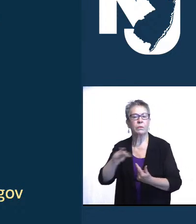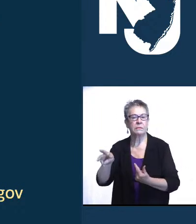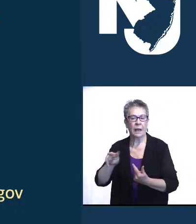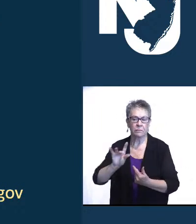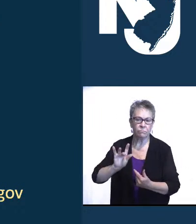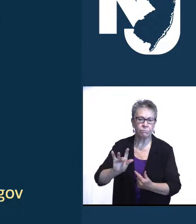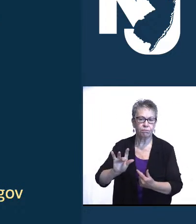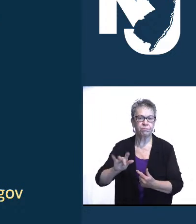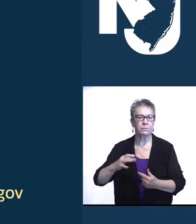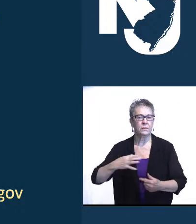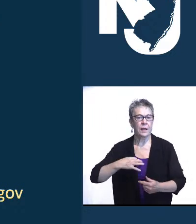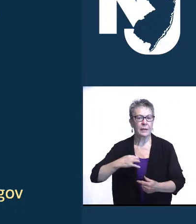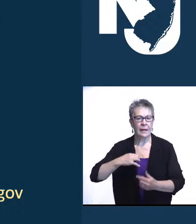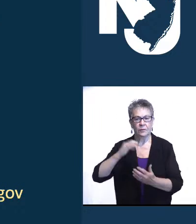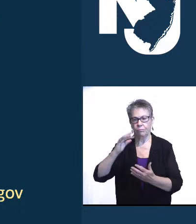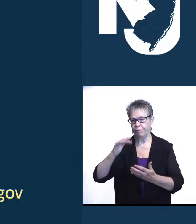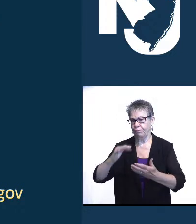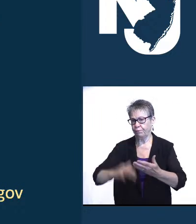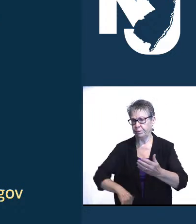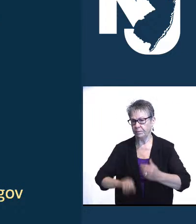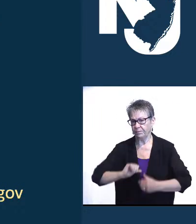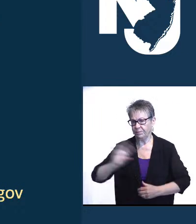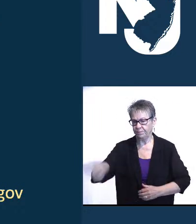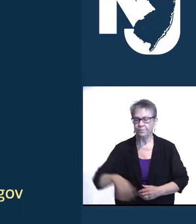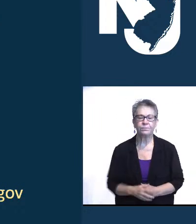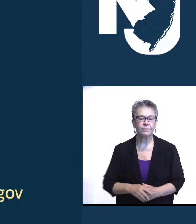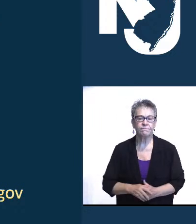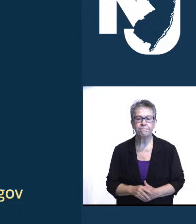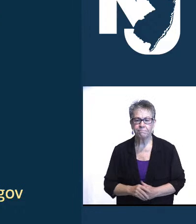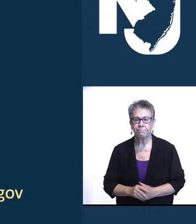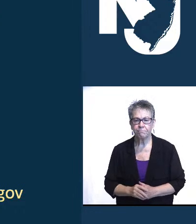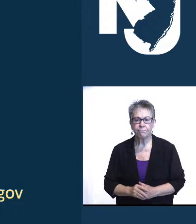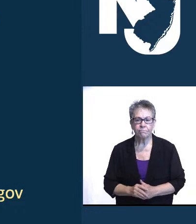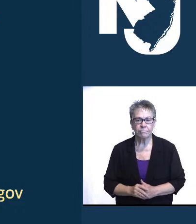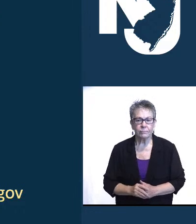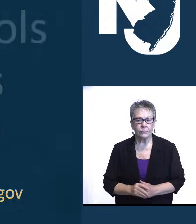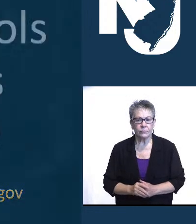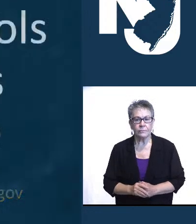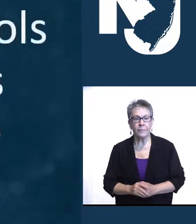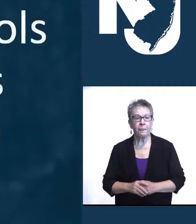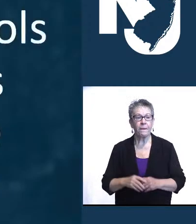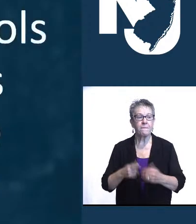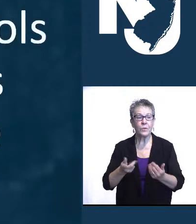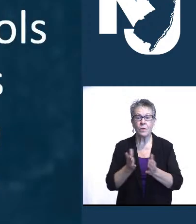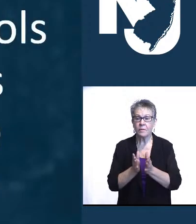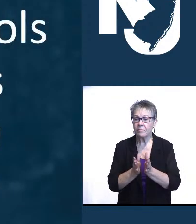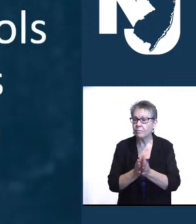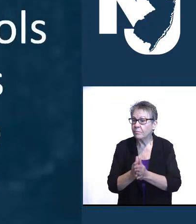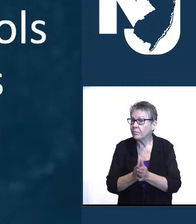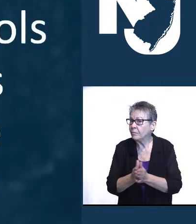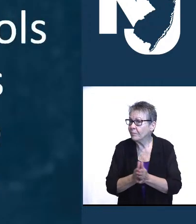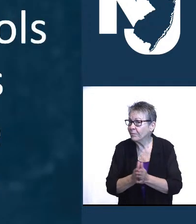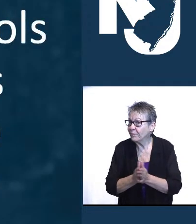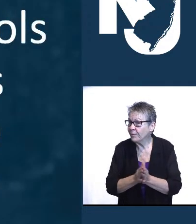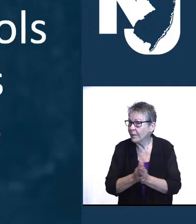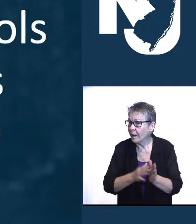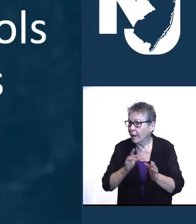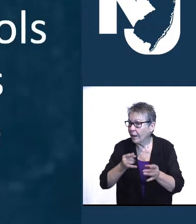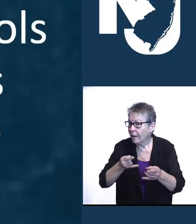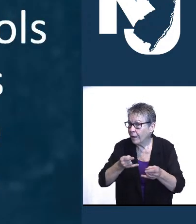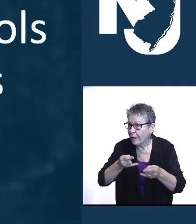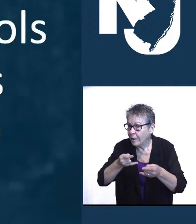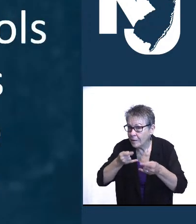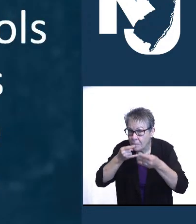With that said, here is the announcement I know many of you have been waiting to hear. Because of the dramatic decline in